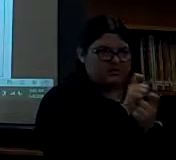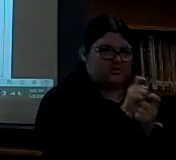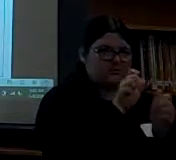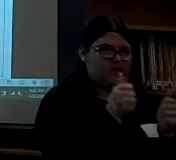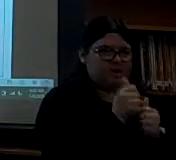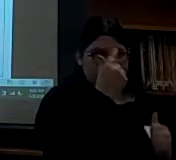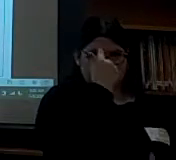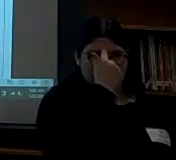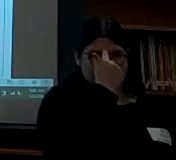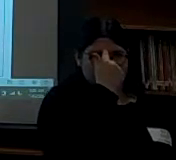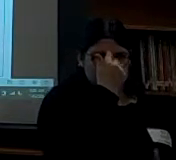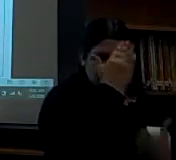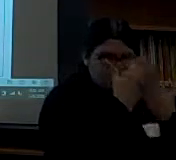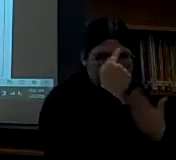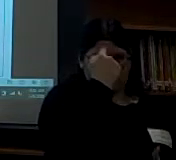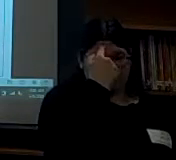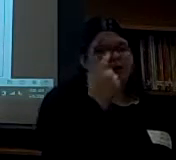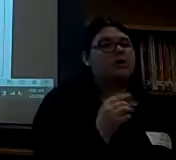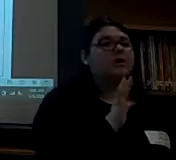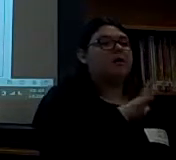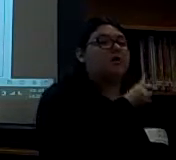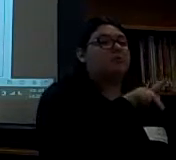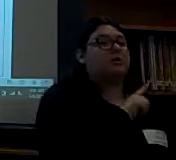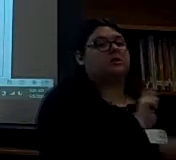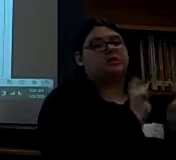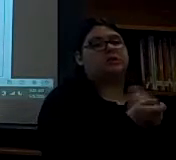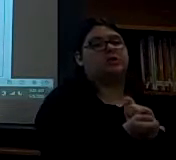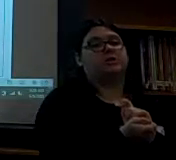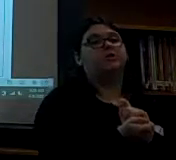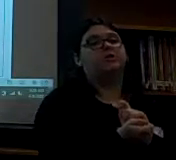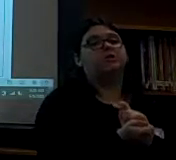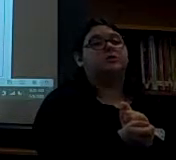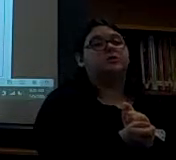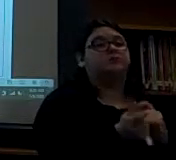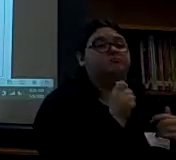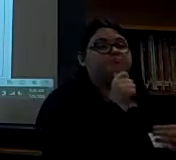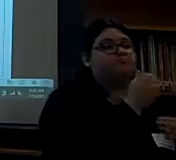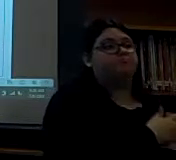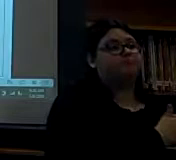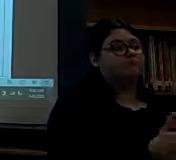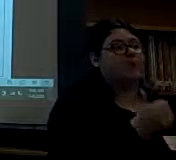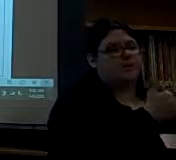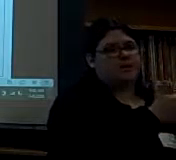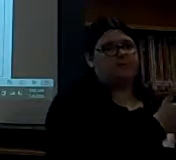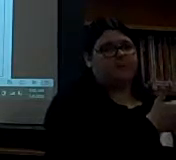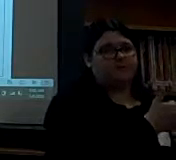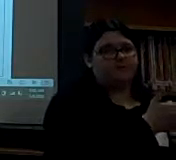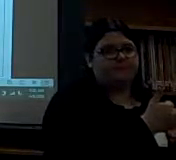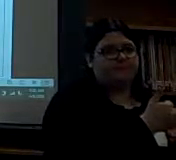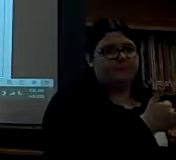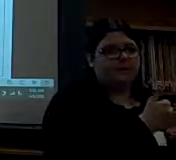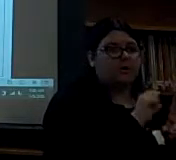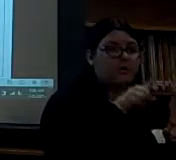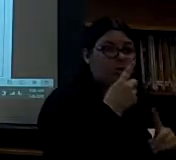lobe, but in this part of their brain, they actually, their personalities change. They're no longer themselves. And when we are in yuck, our